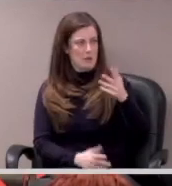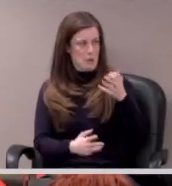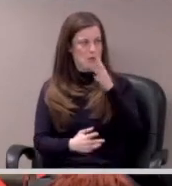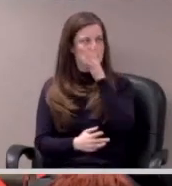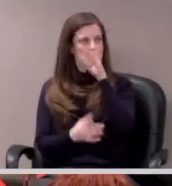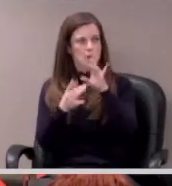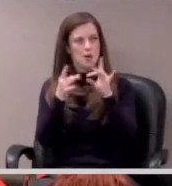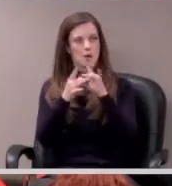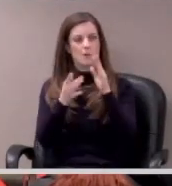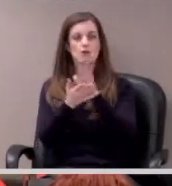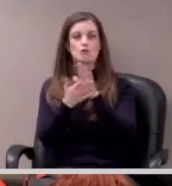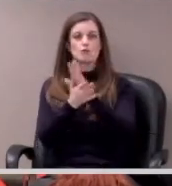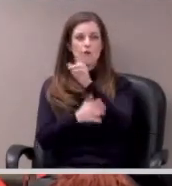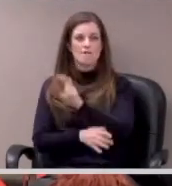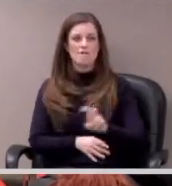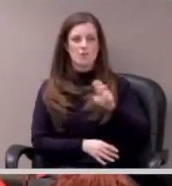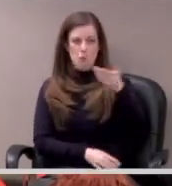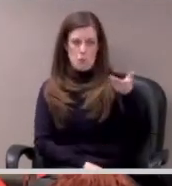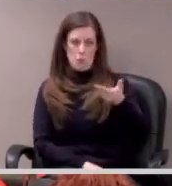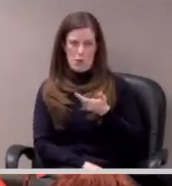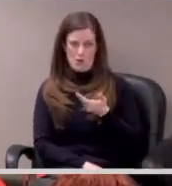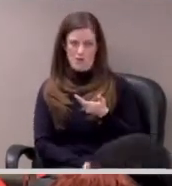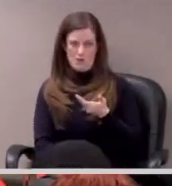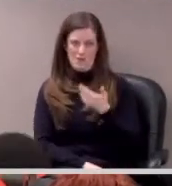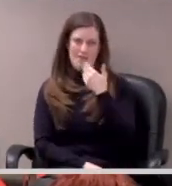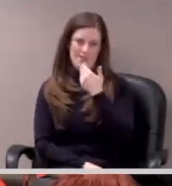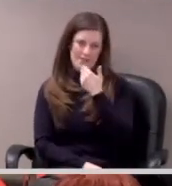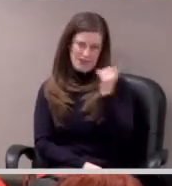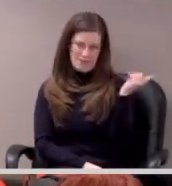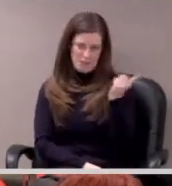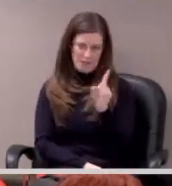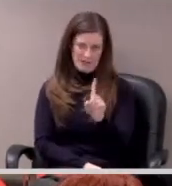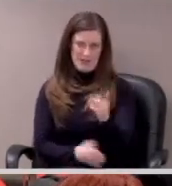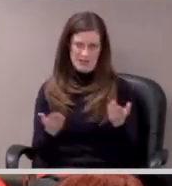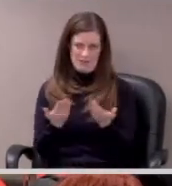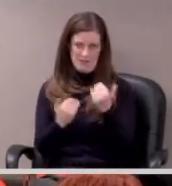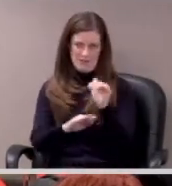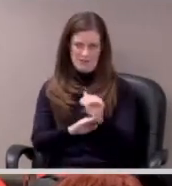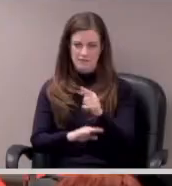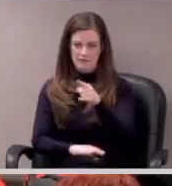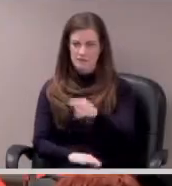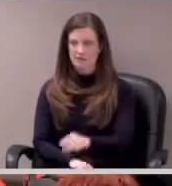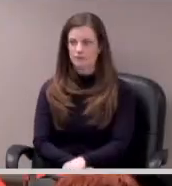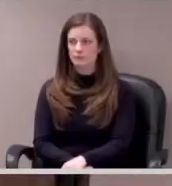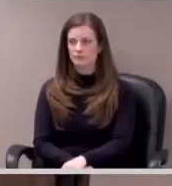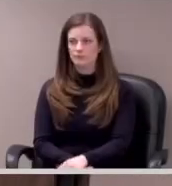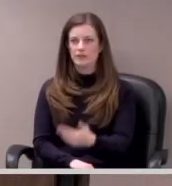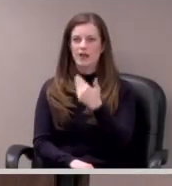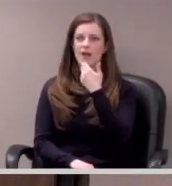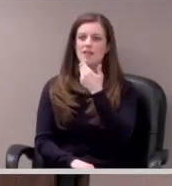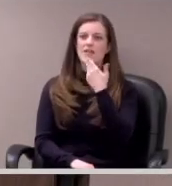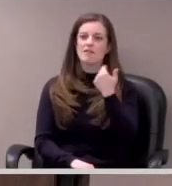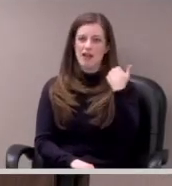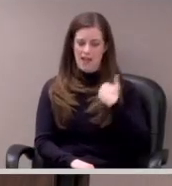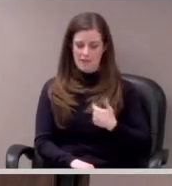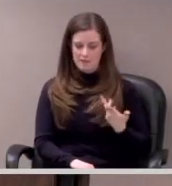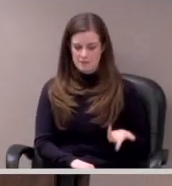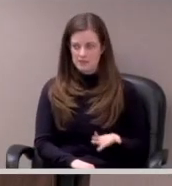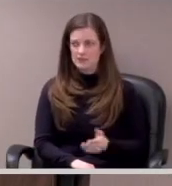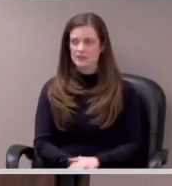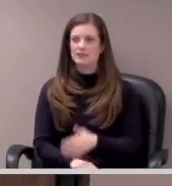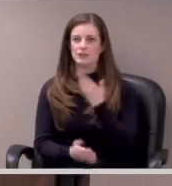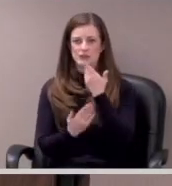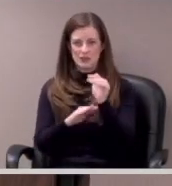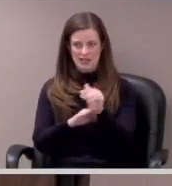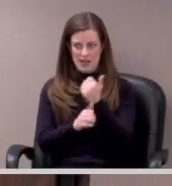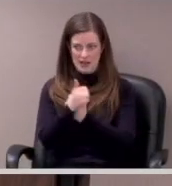school field trip. Welcome, Braden, and thank you for being here this evening. Thank you for having me. Good